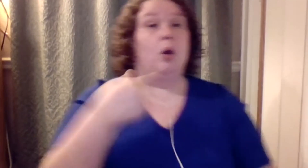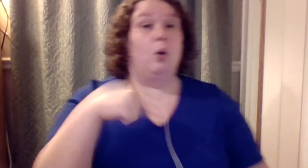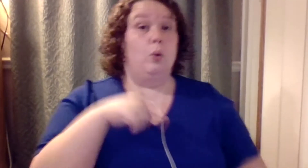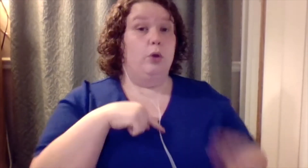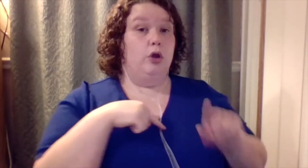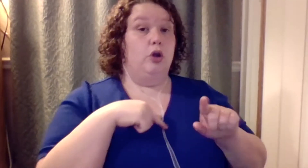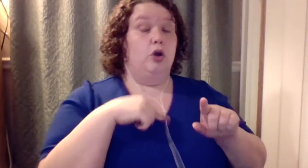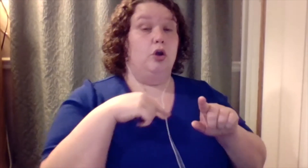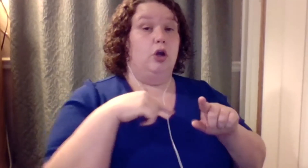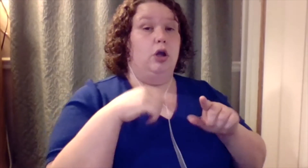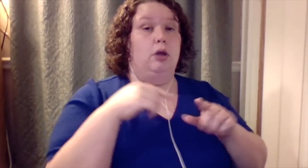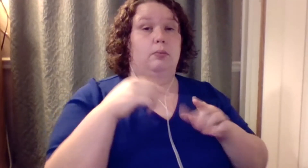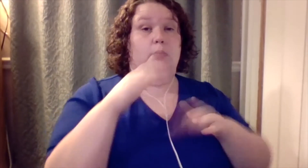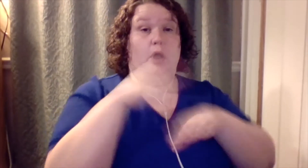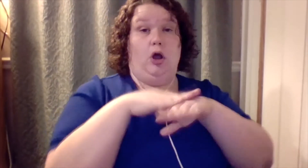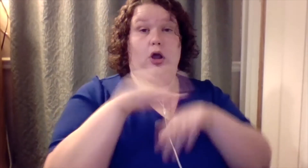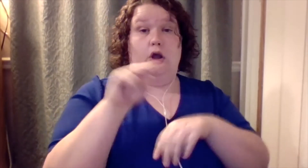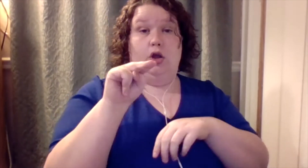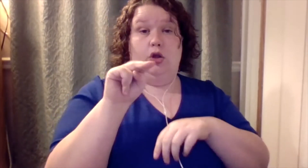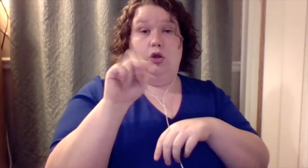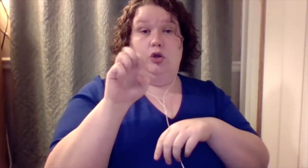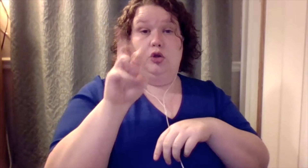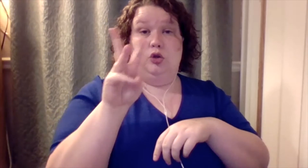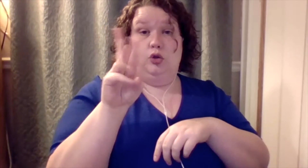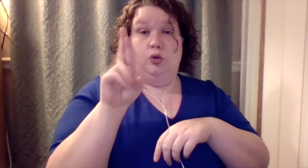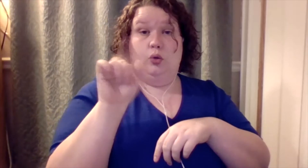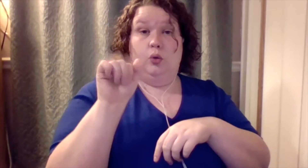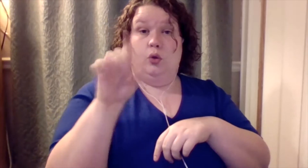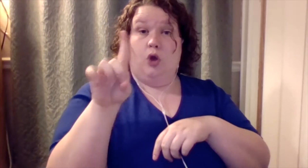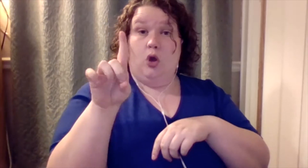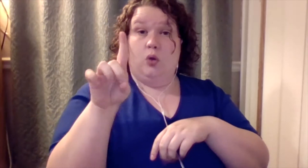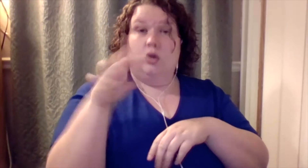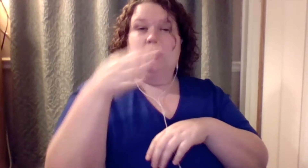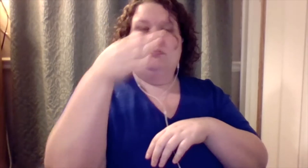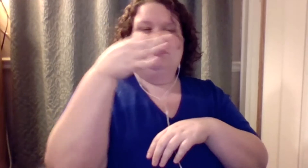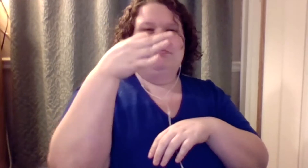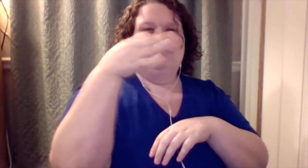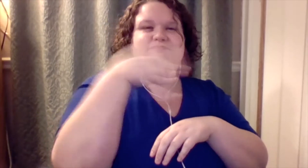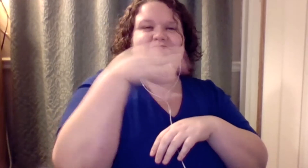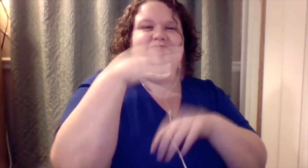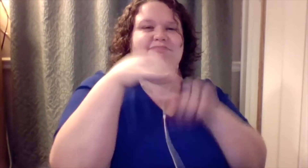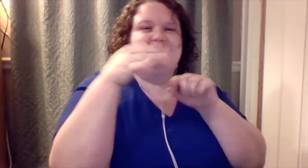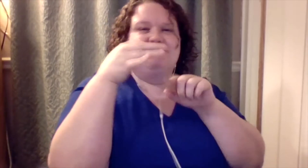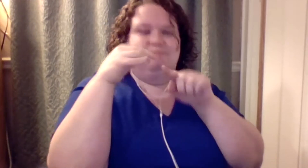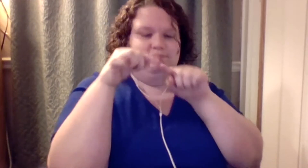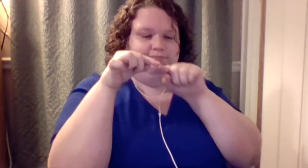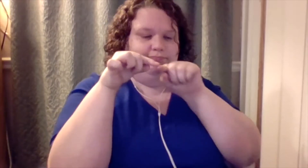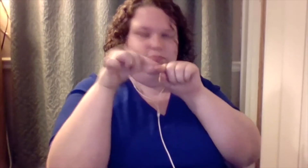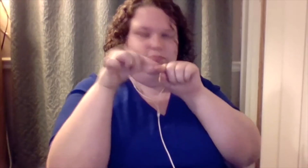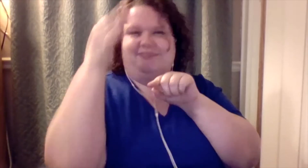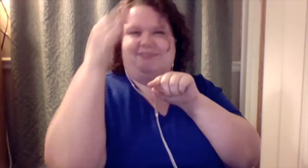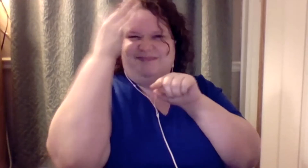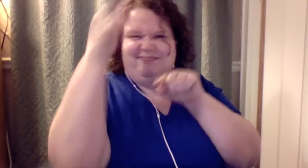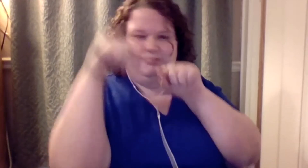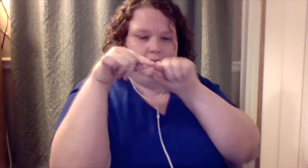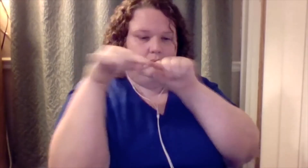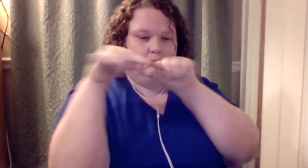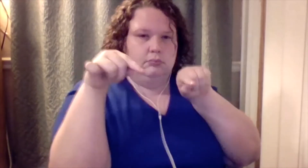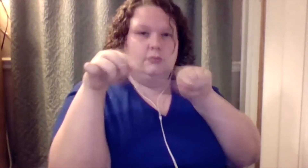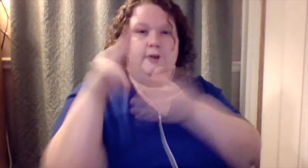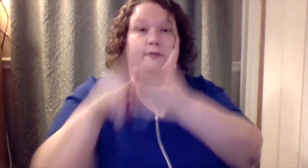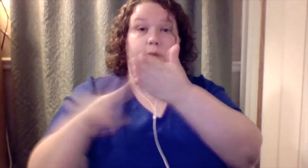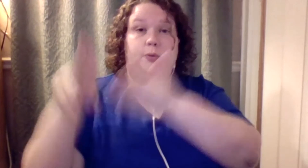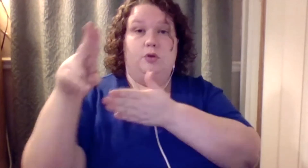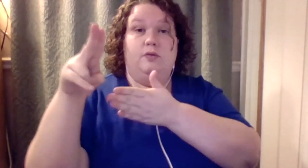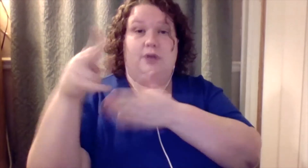New Road. Okay. Now, Lindsay, oh, go ahead, K. Paul. What's the school over in